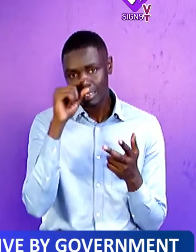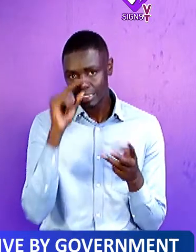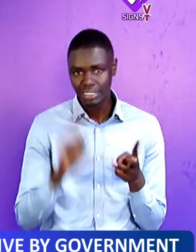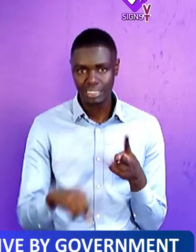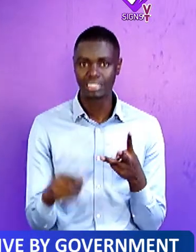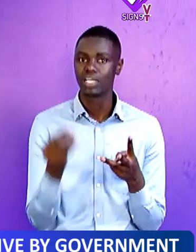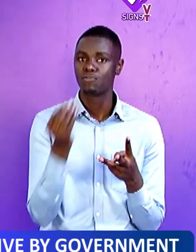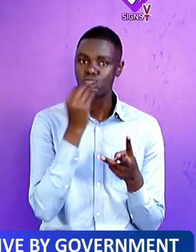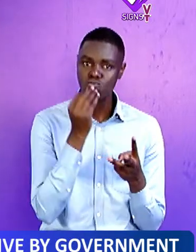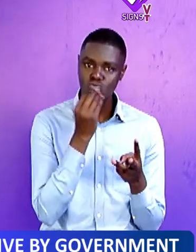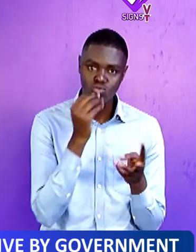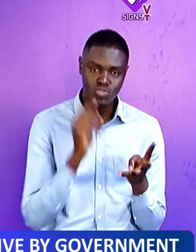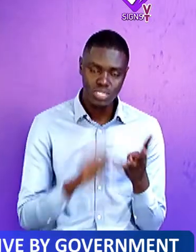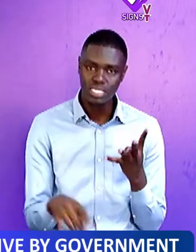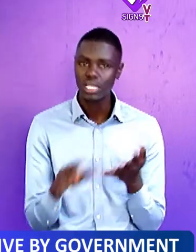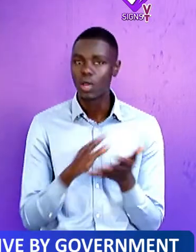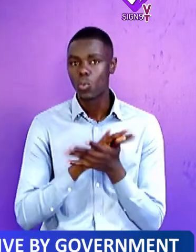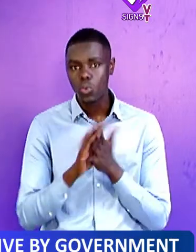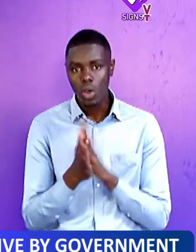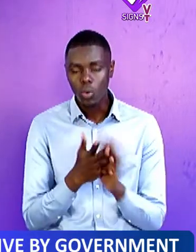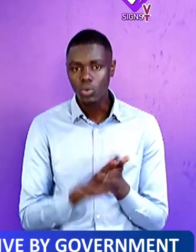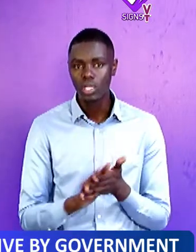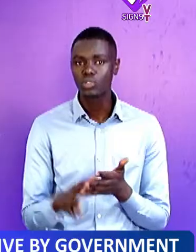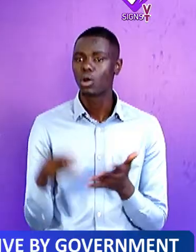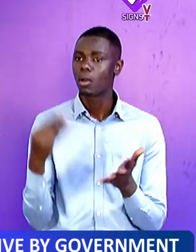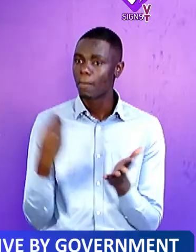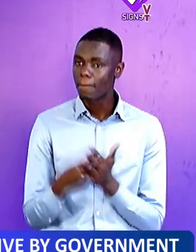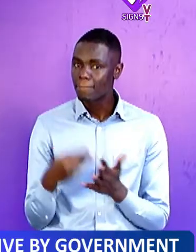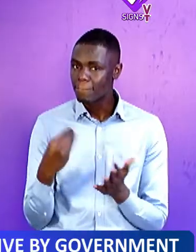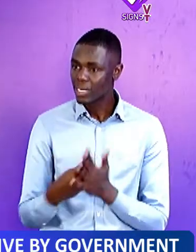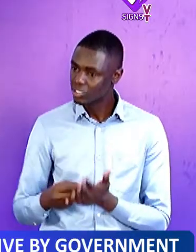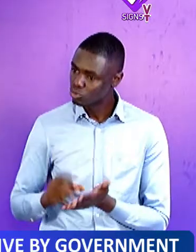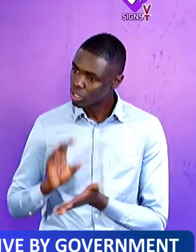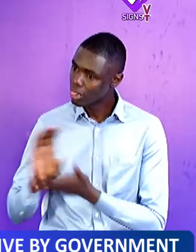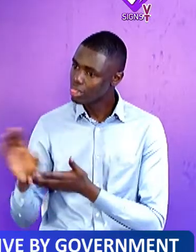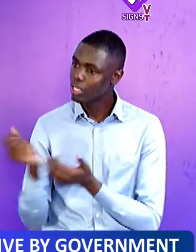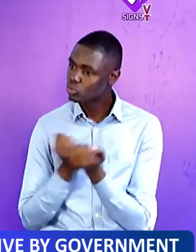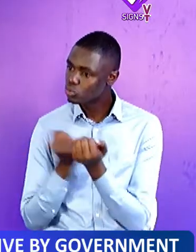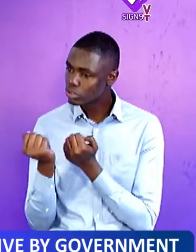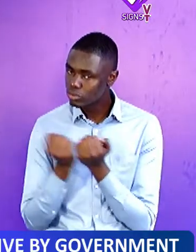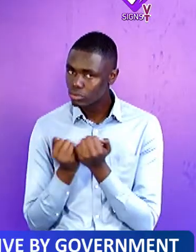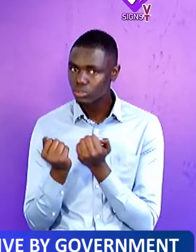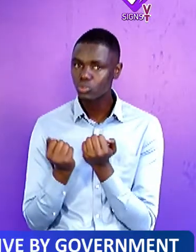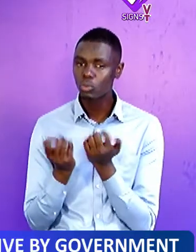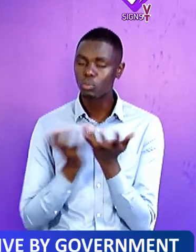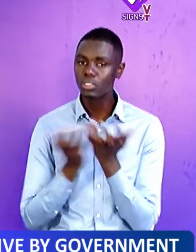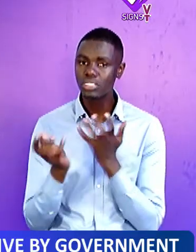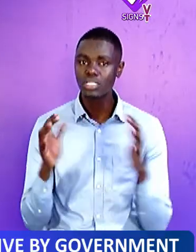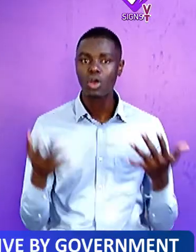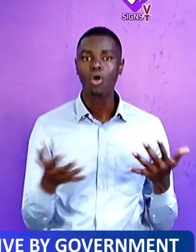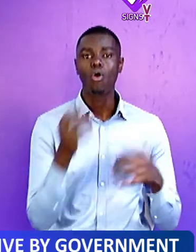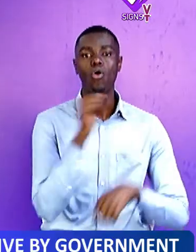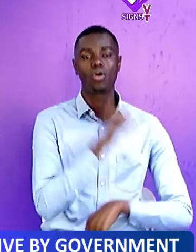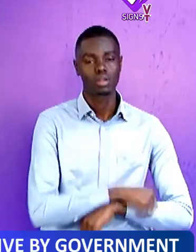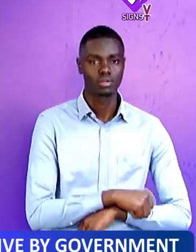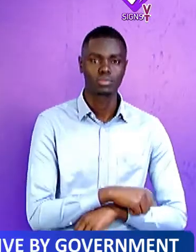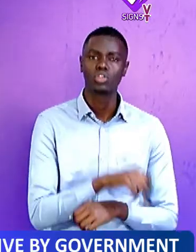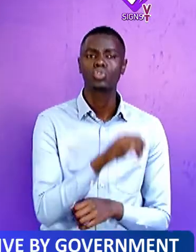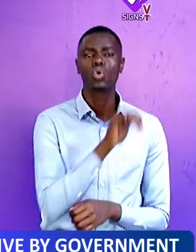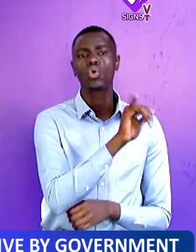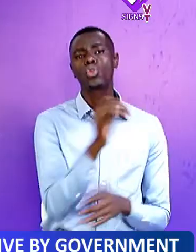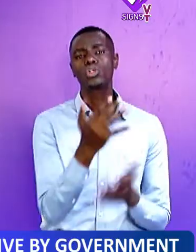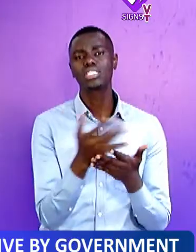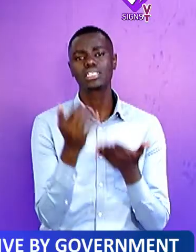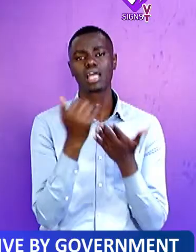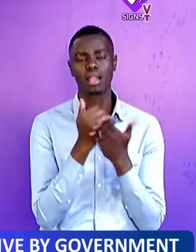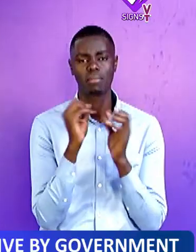imeisha story? Do you still take the money you had and take to school? So simply, those things don't help.